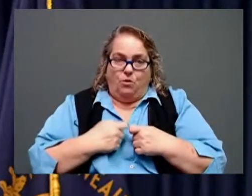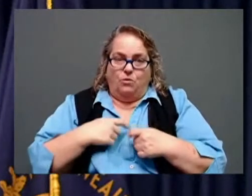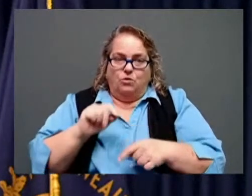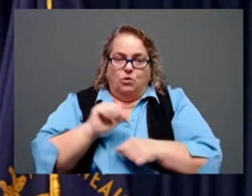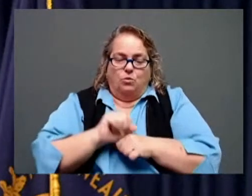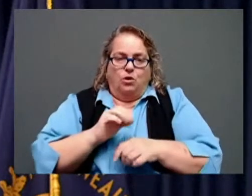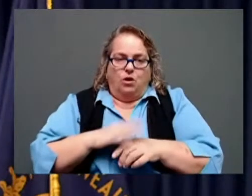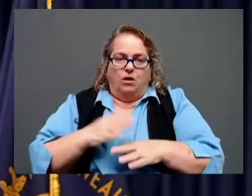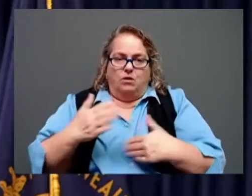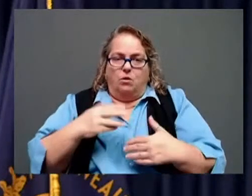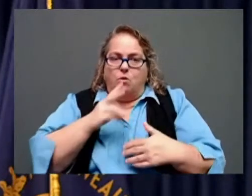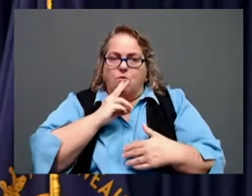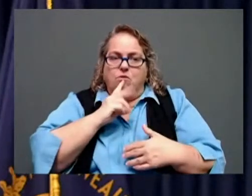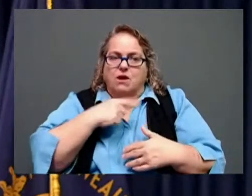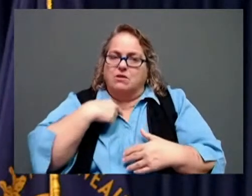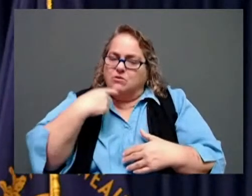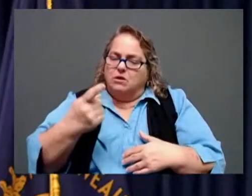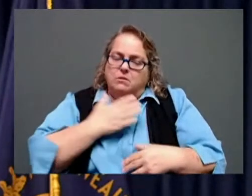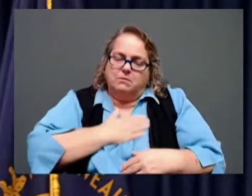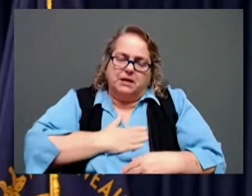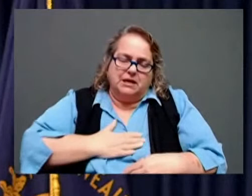them it's got to happen today.